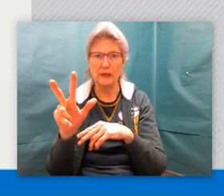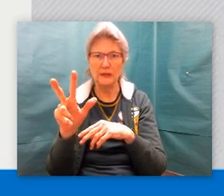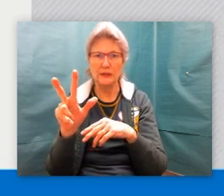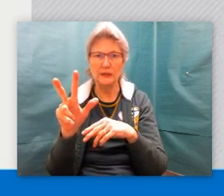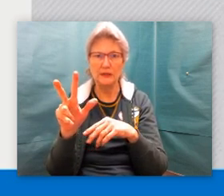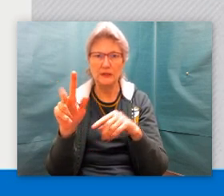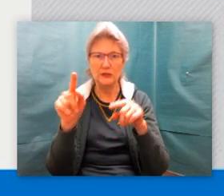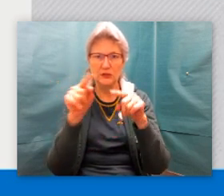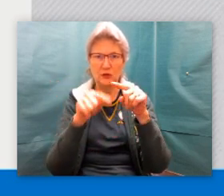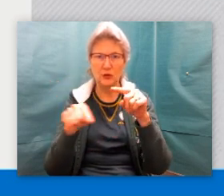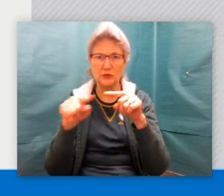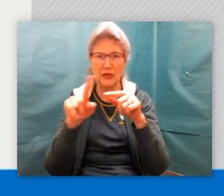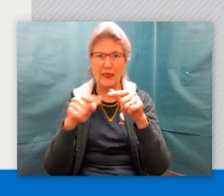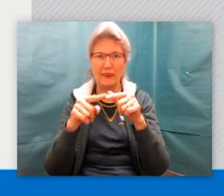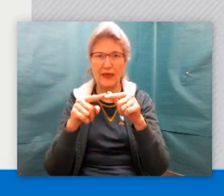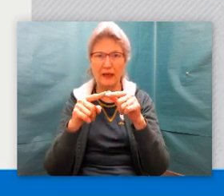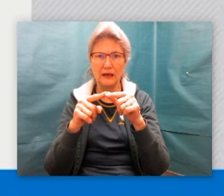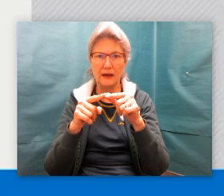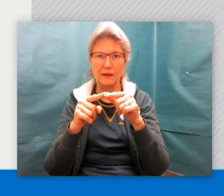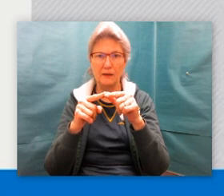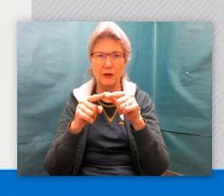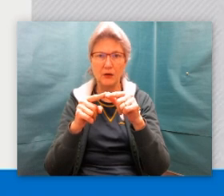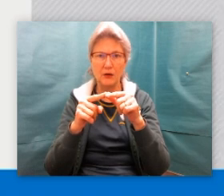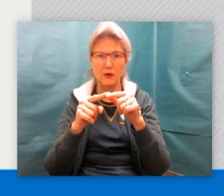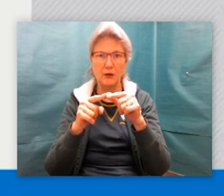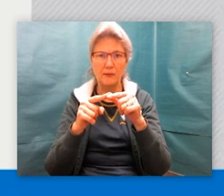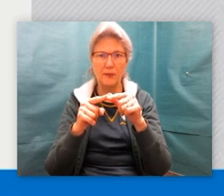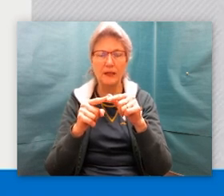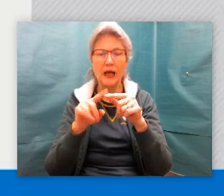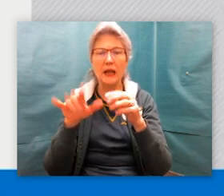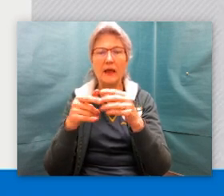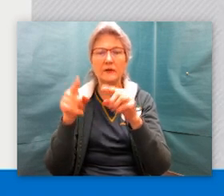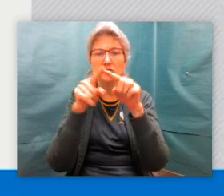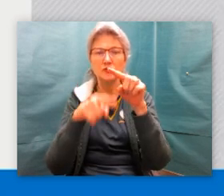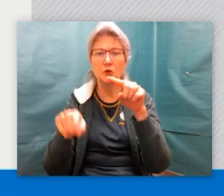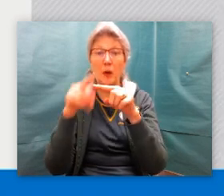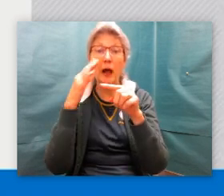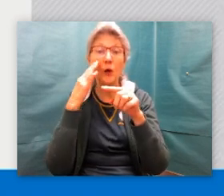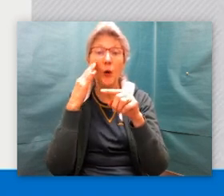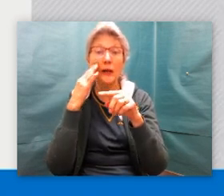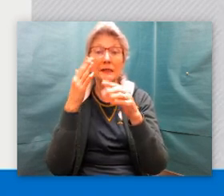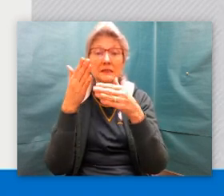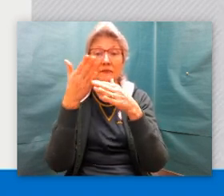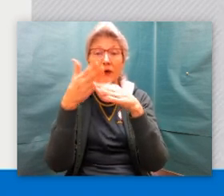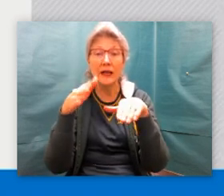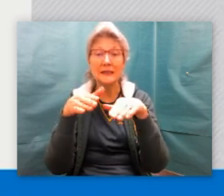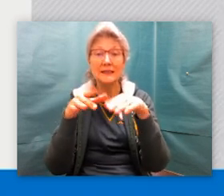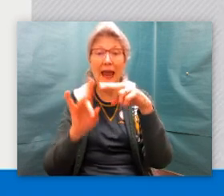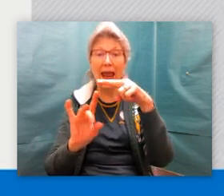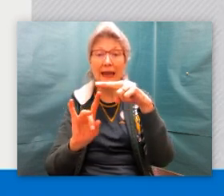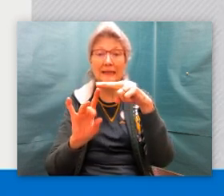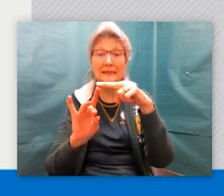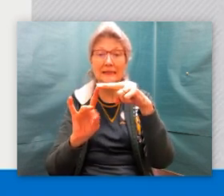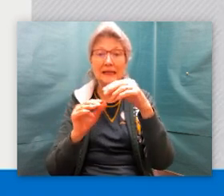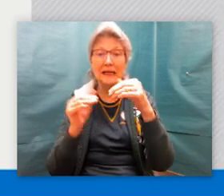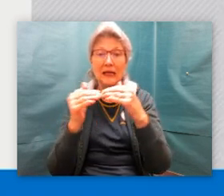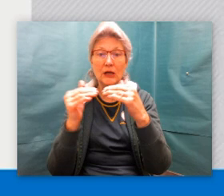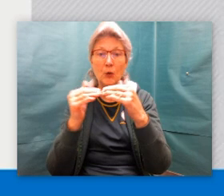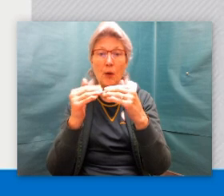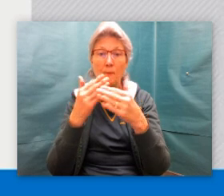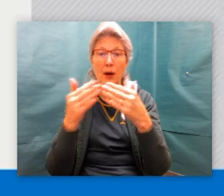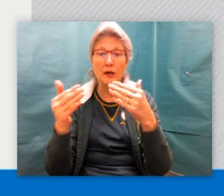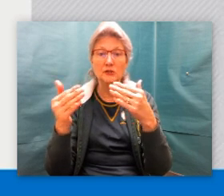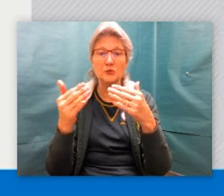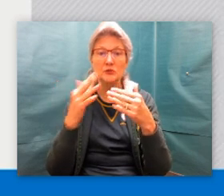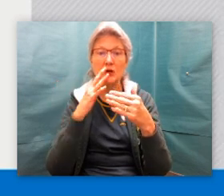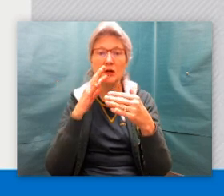1, 2, 3, and then I'm going to take and build another circle, but I know I need to divide it up into 8 equal parts because